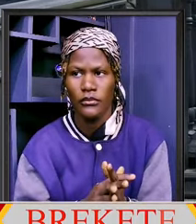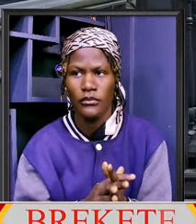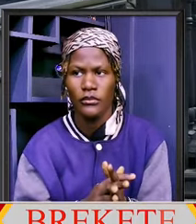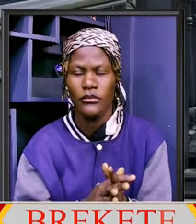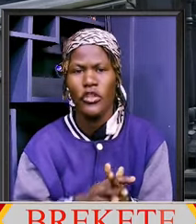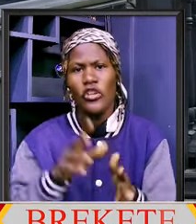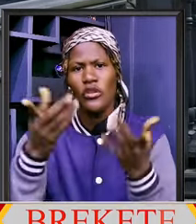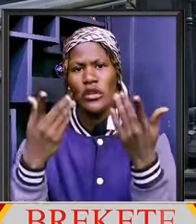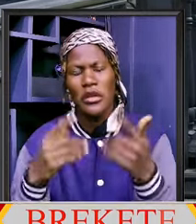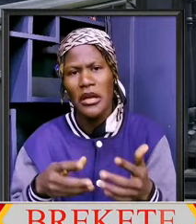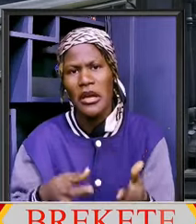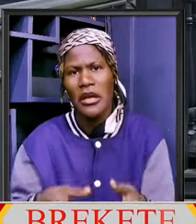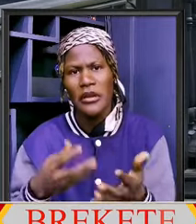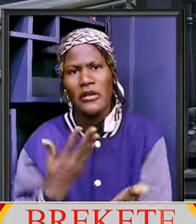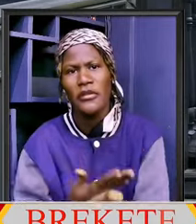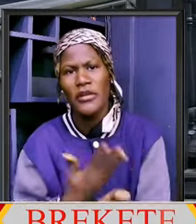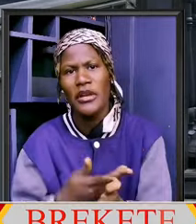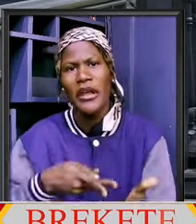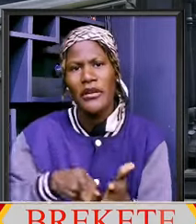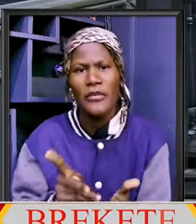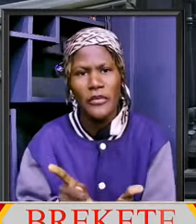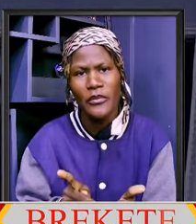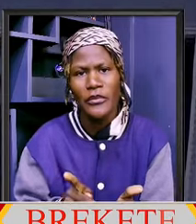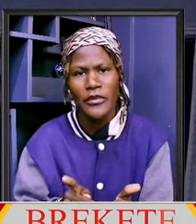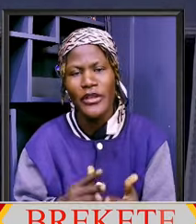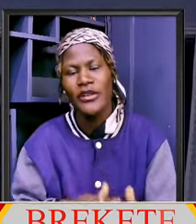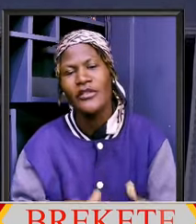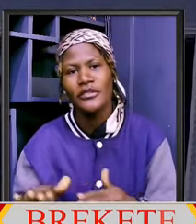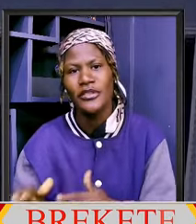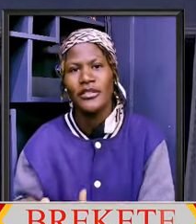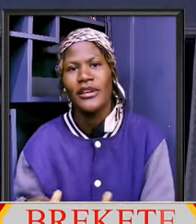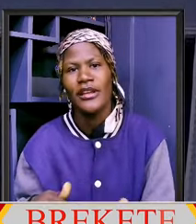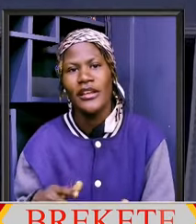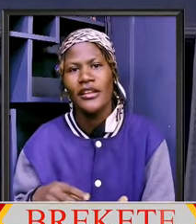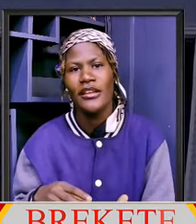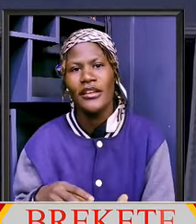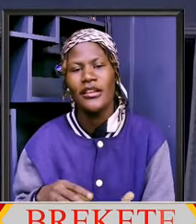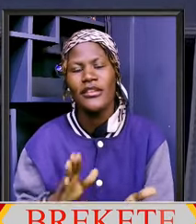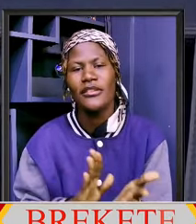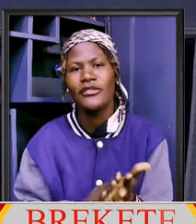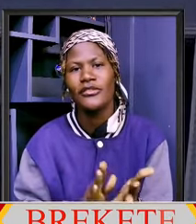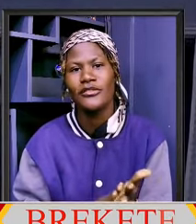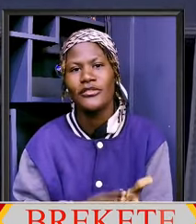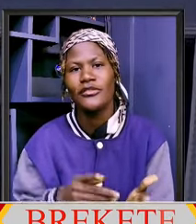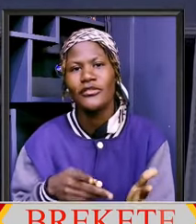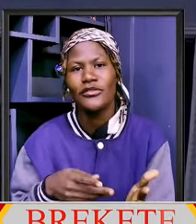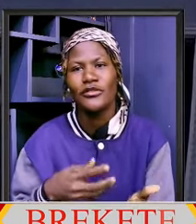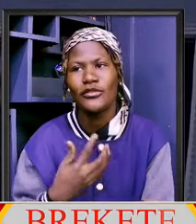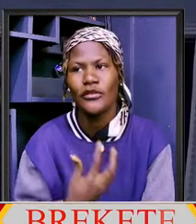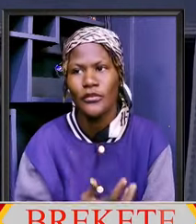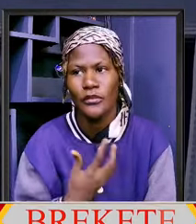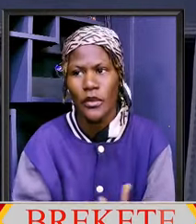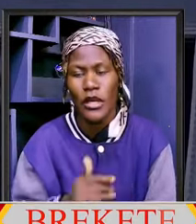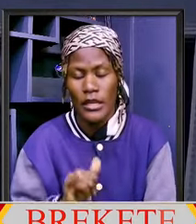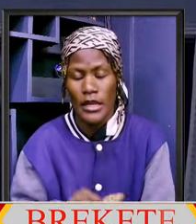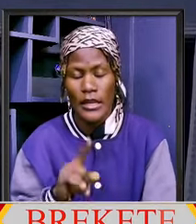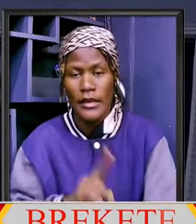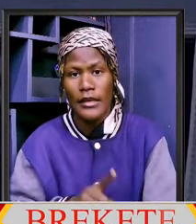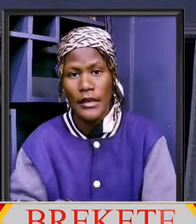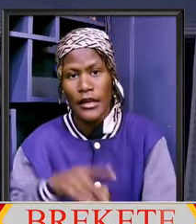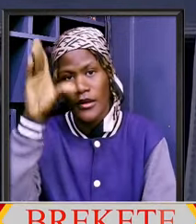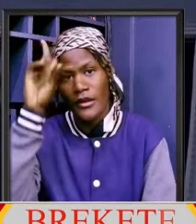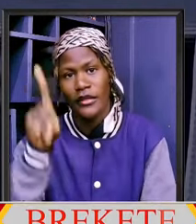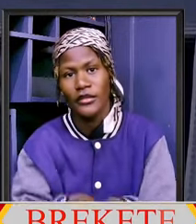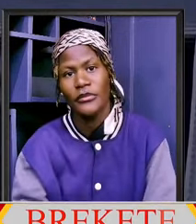carry the money, pay children school fees. By the time, ba, nothing, but already my husband already died. In